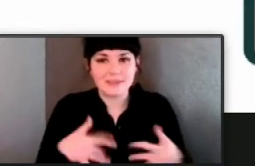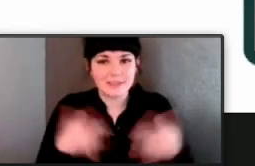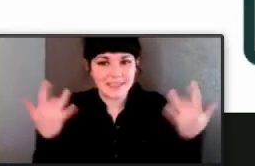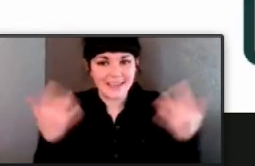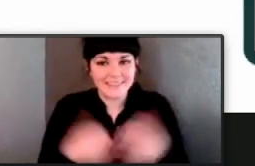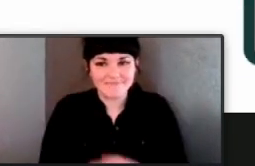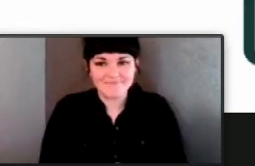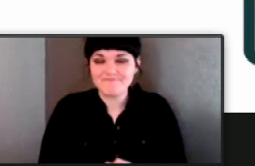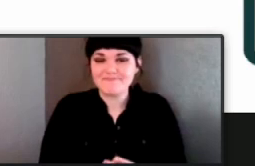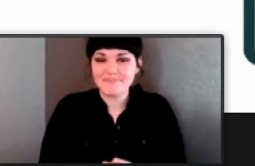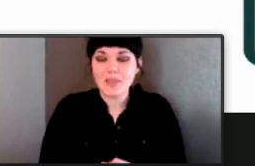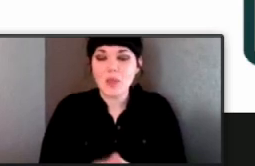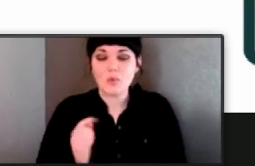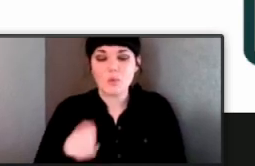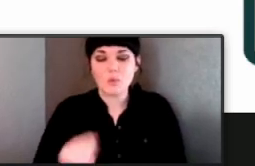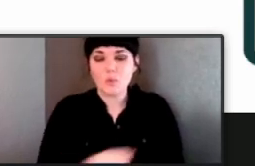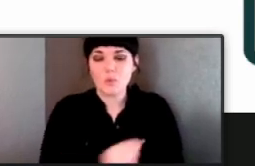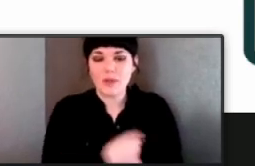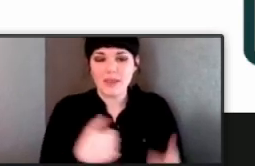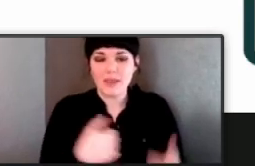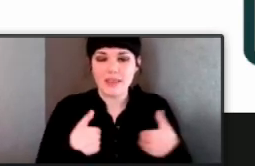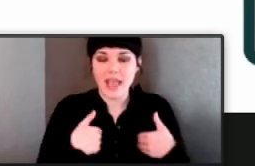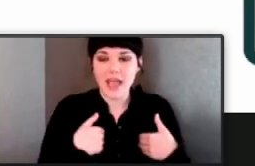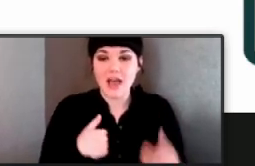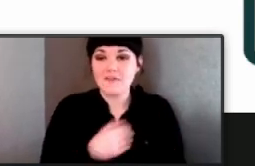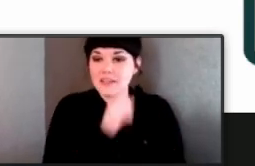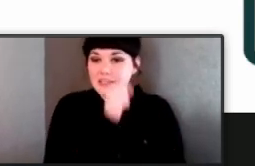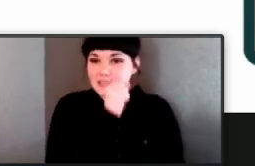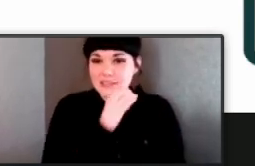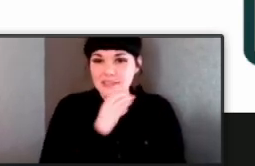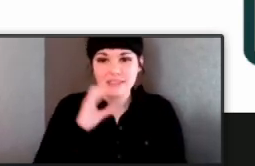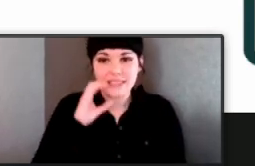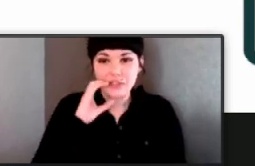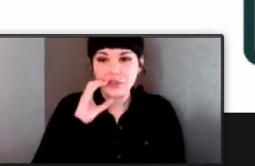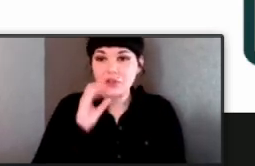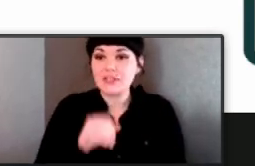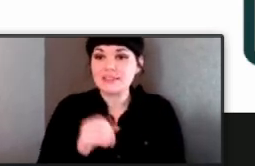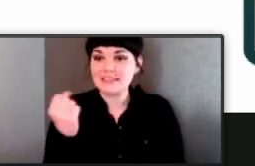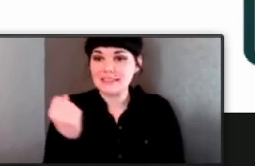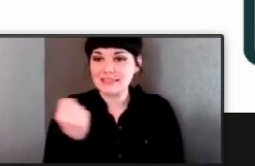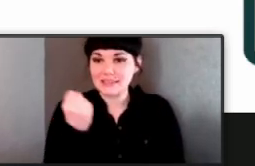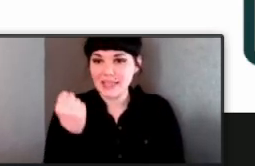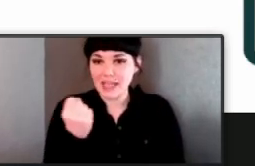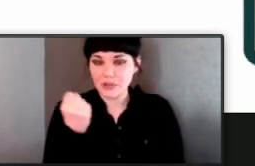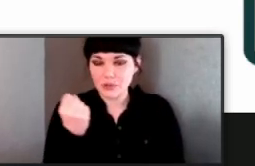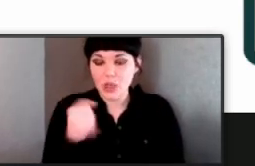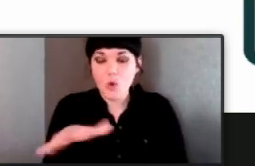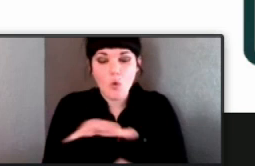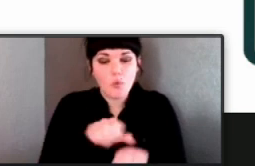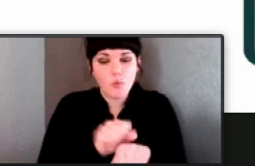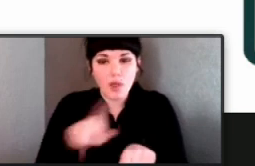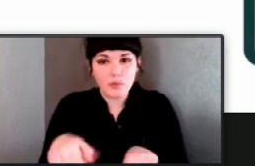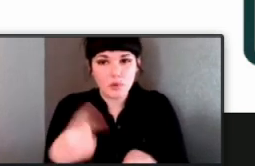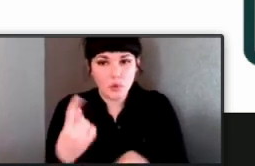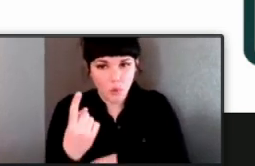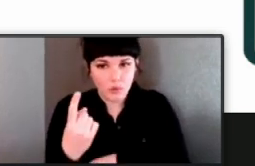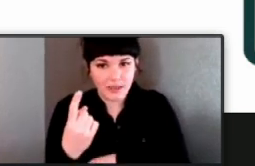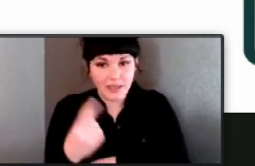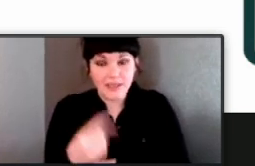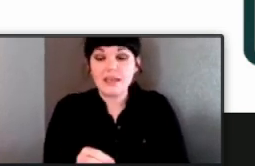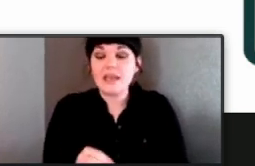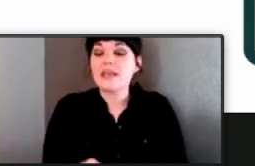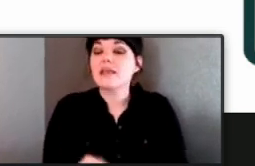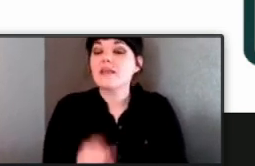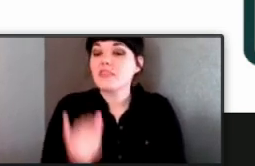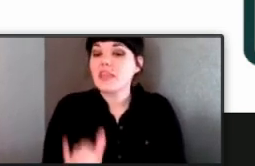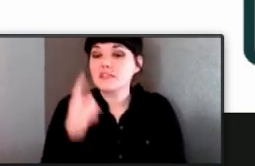Senior Saturdays. They are by appointment only, and they're for Detroiters 65 plus or those 60 and older with chronic